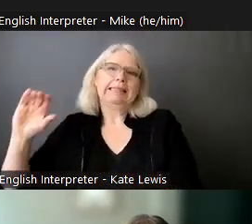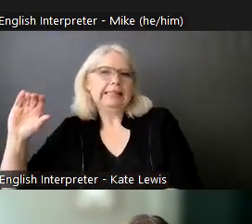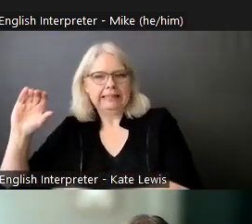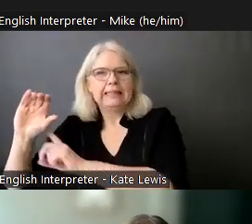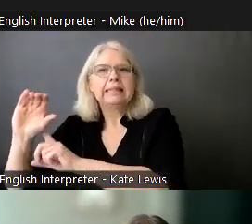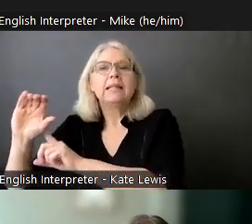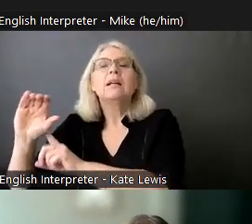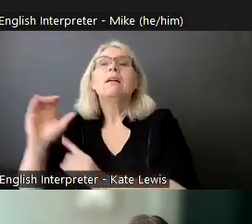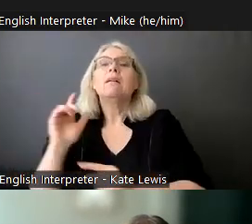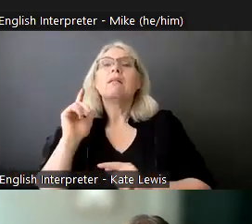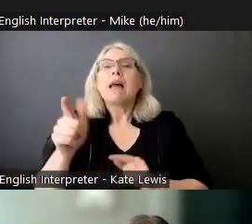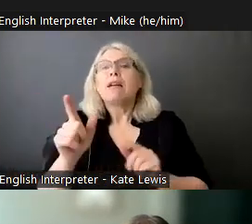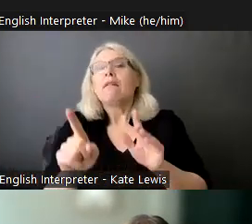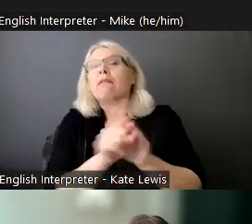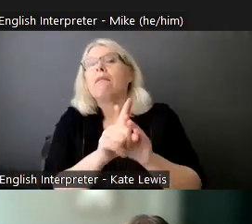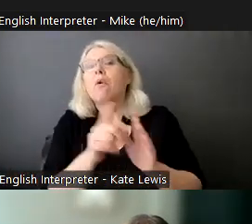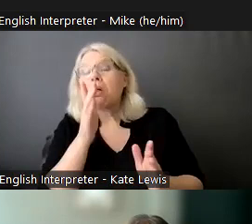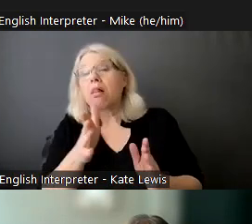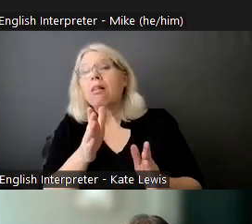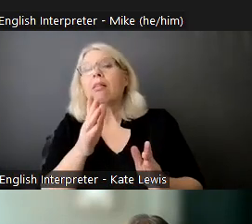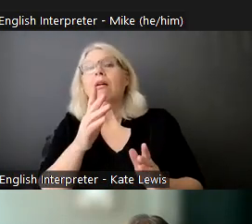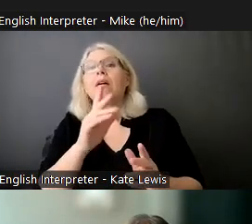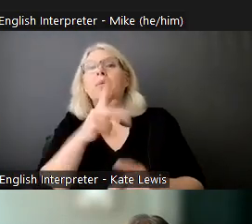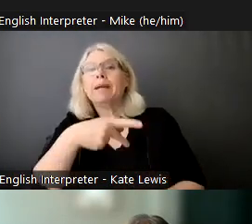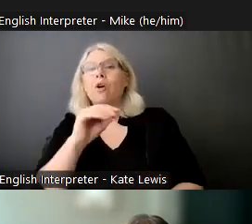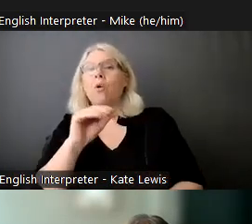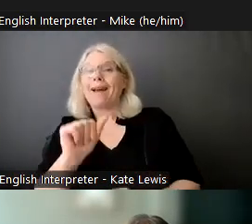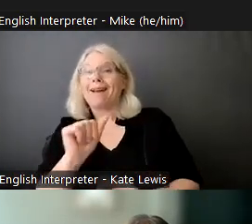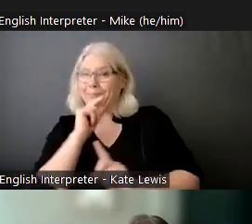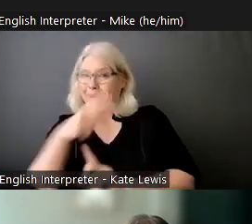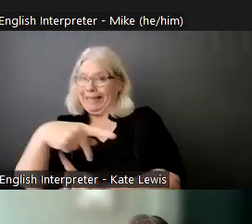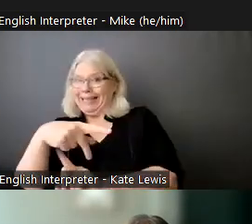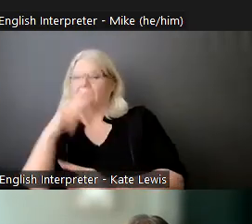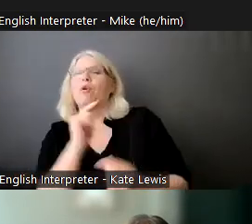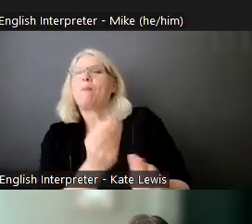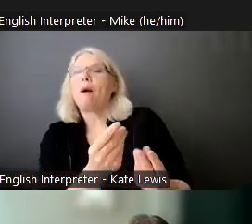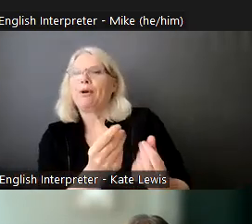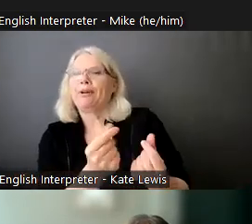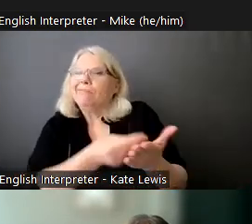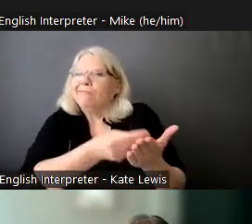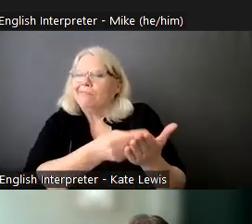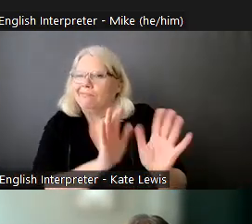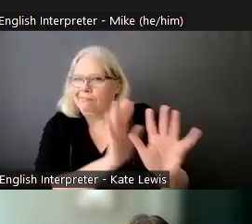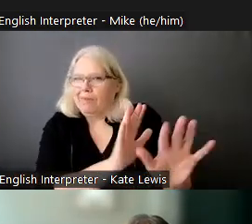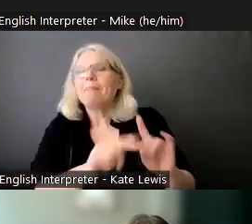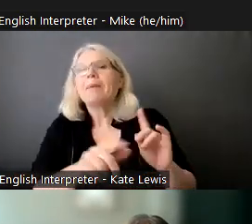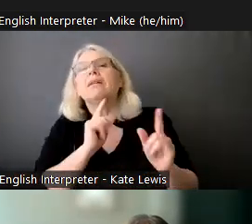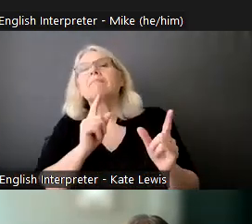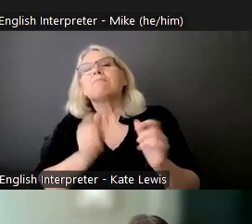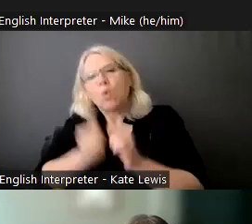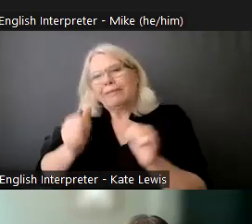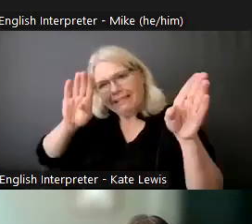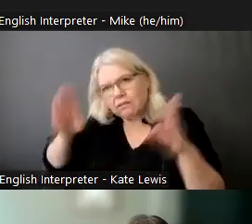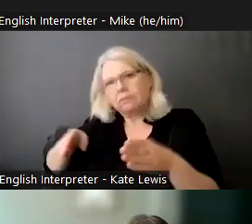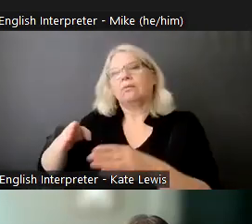property a little bit here and there, but really our focus is on the personal care. we took all of the questions that you gave